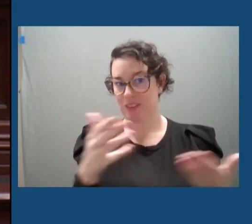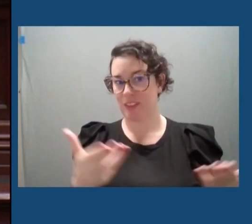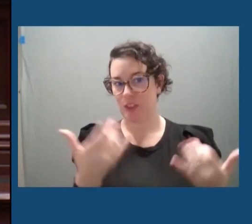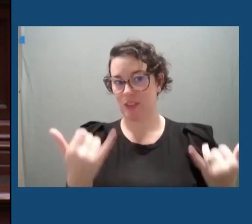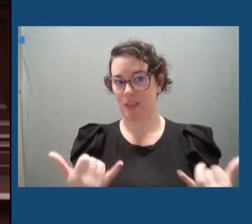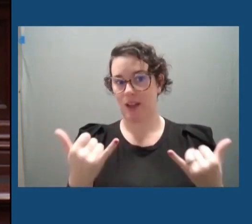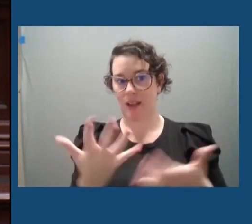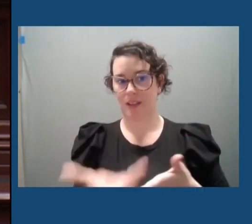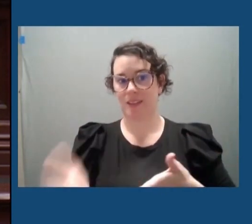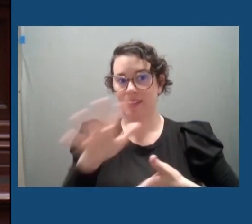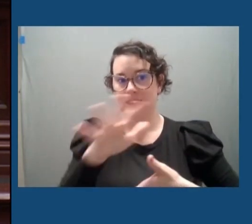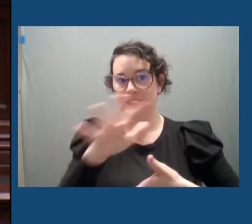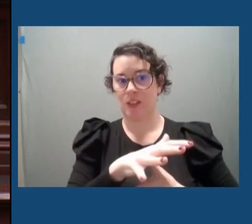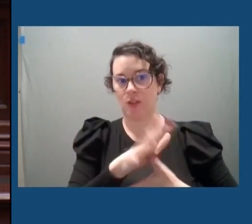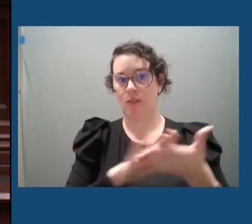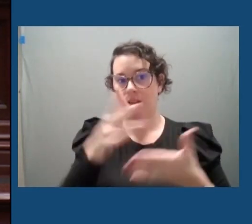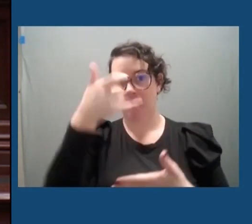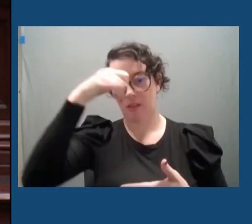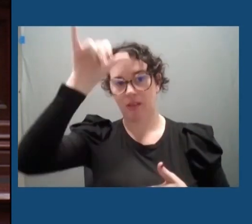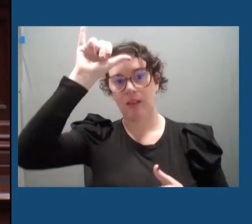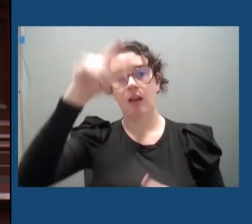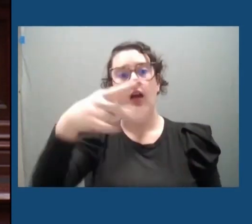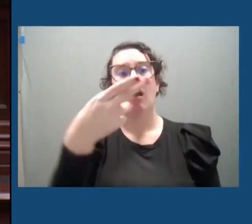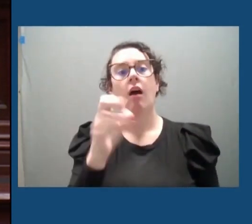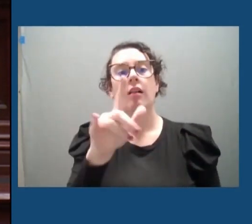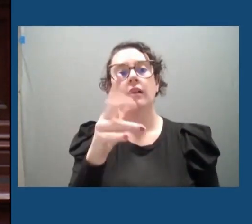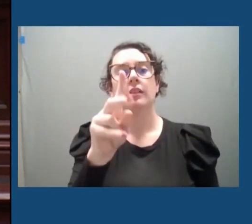already working on. Holiday?